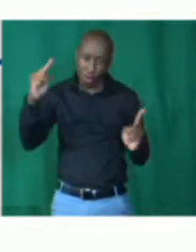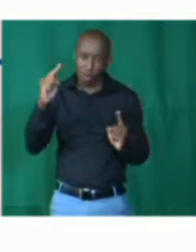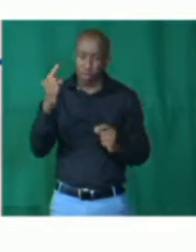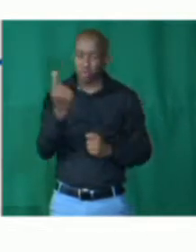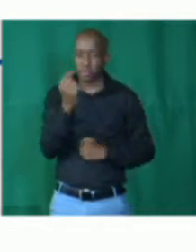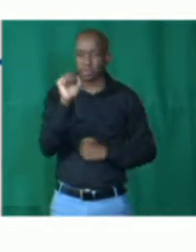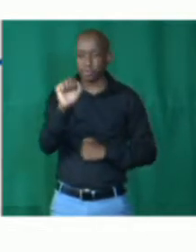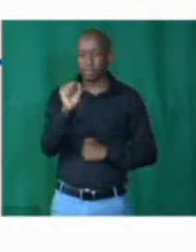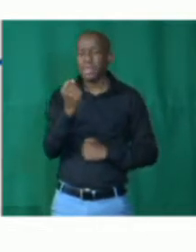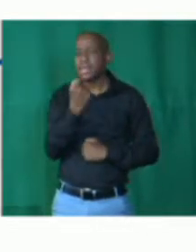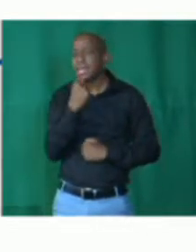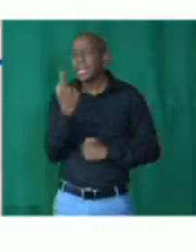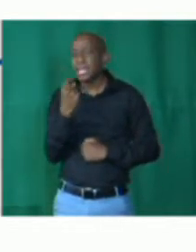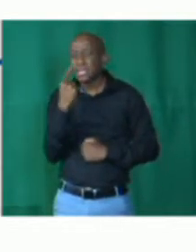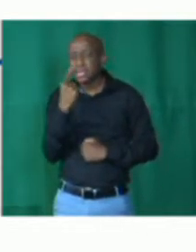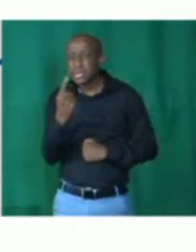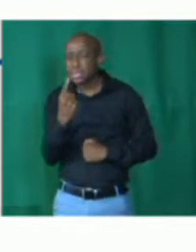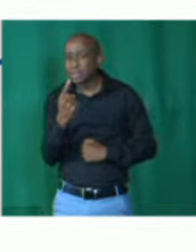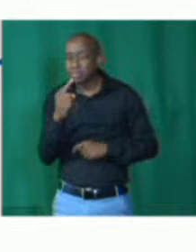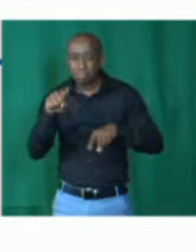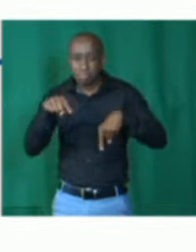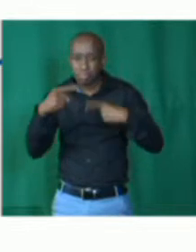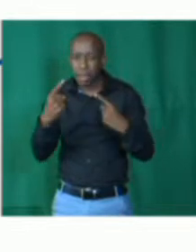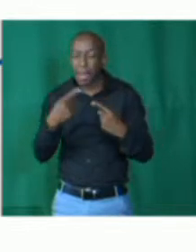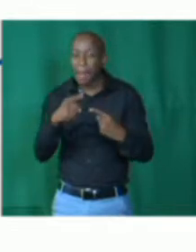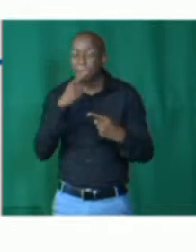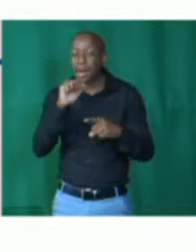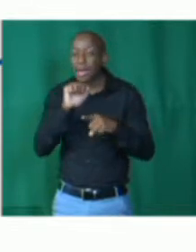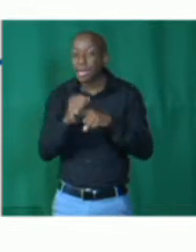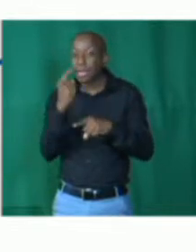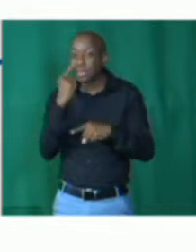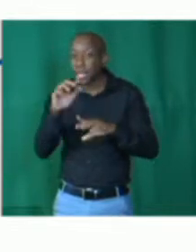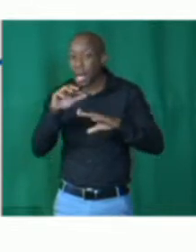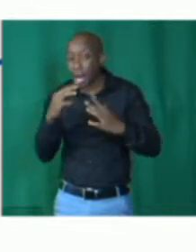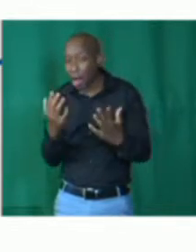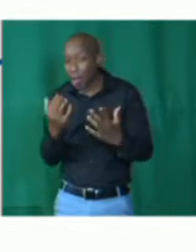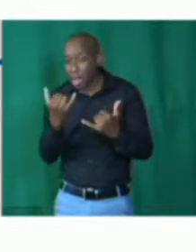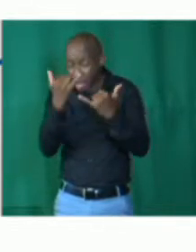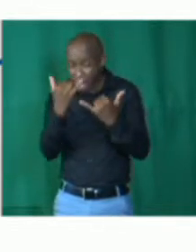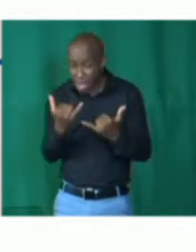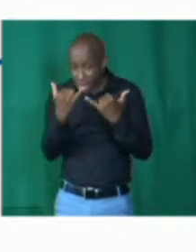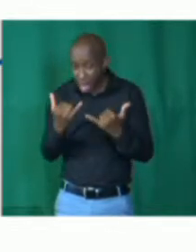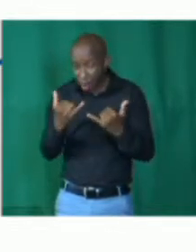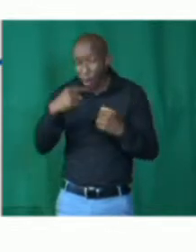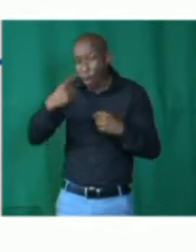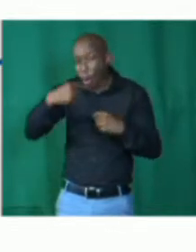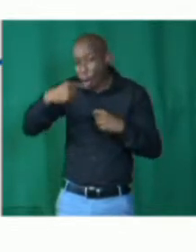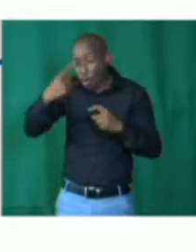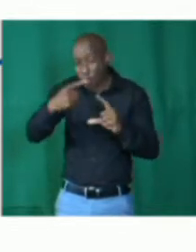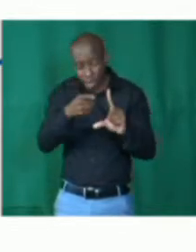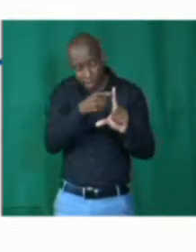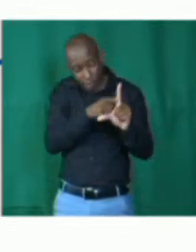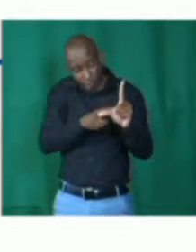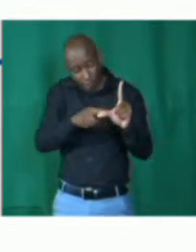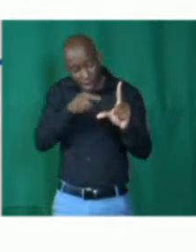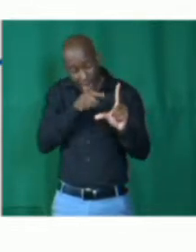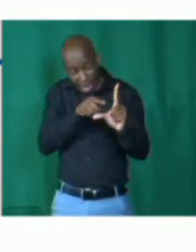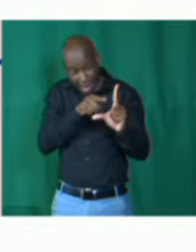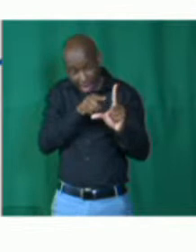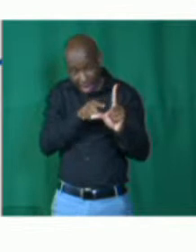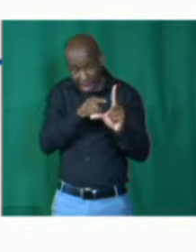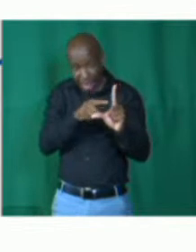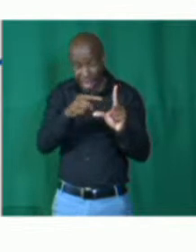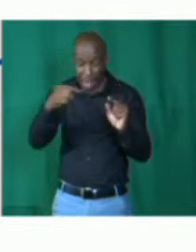easier to spot the hypotenuse side, but we can use the idea that the hypotenuse side is always opposite to this